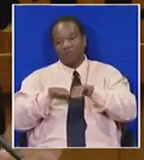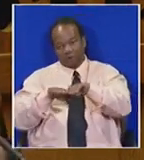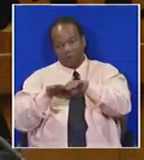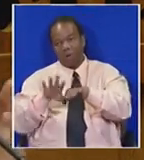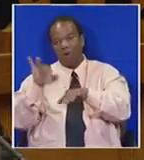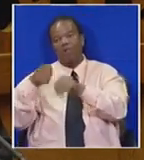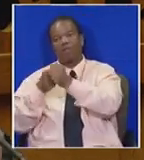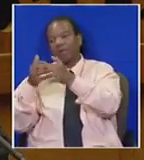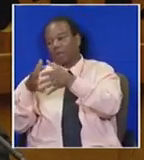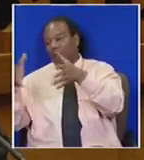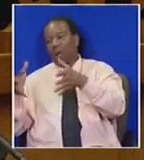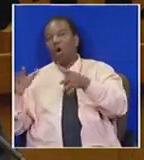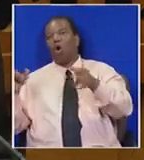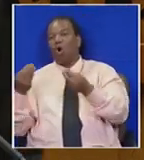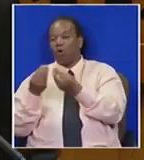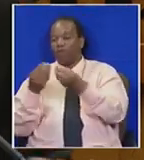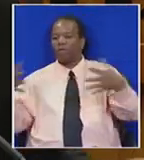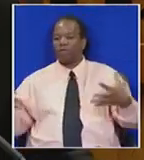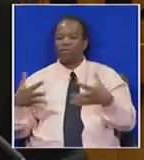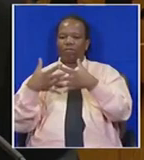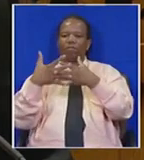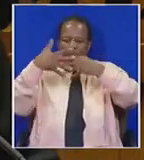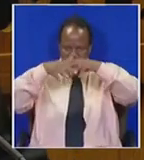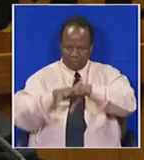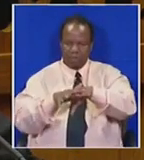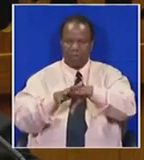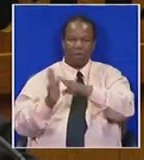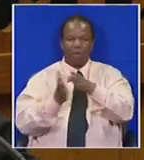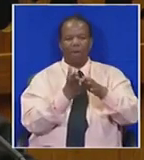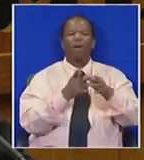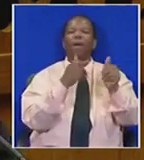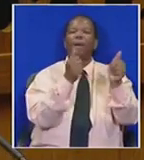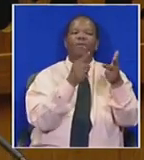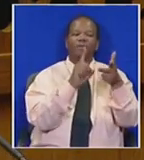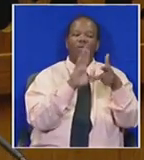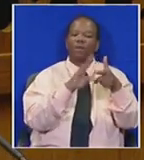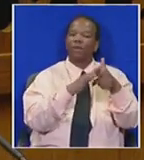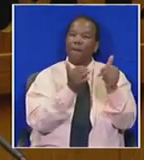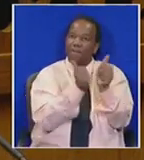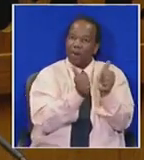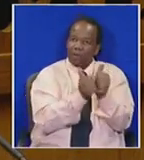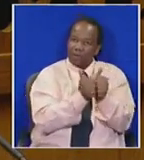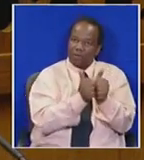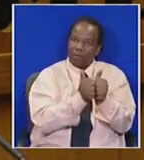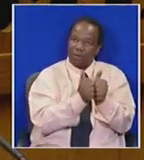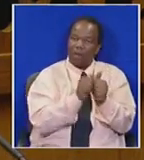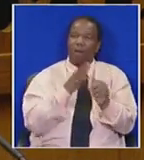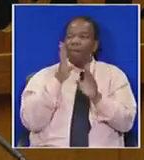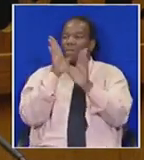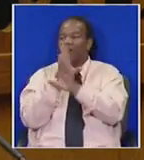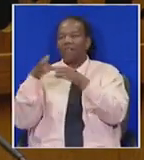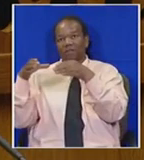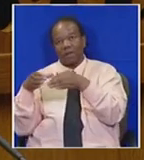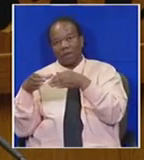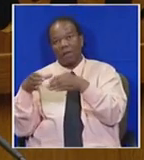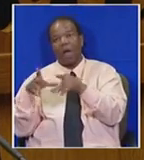expansion, all to be combined and integrated. The second is partnership. We will actively involve the private sector and workers through